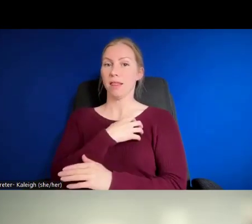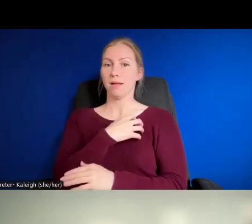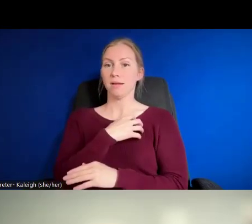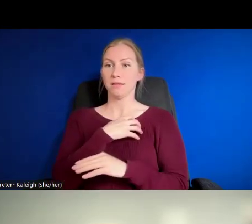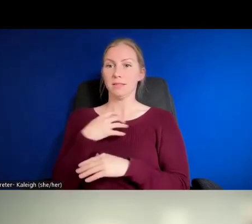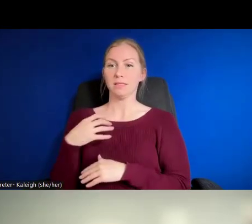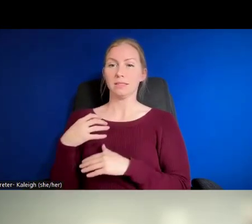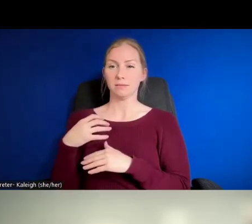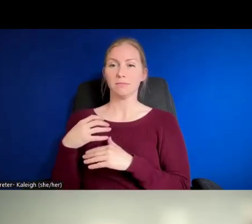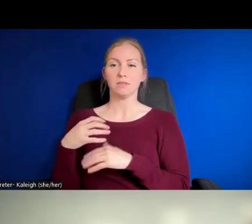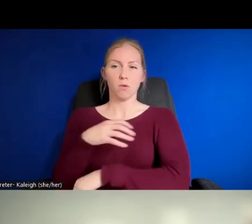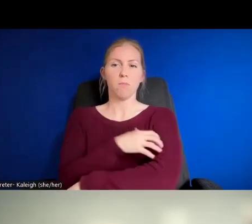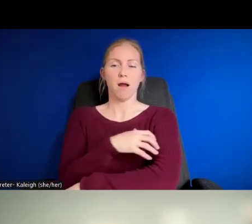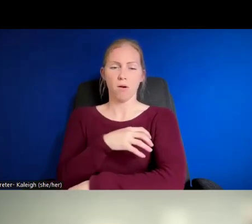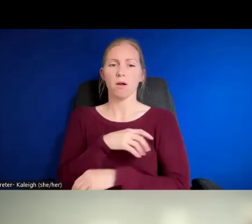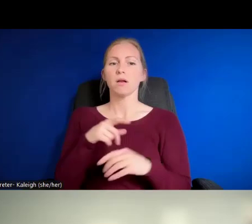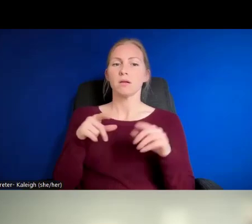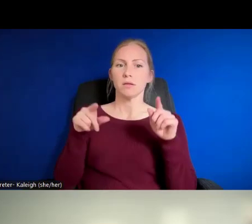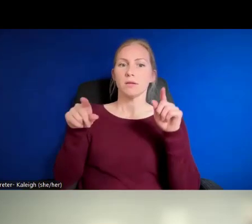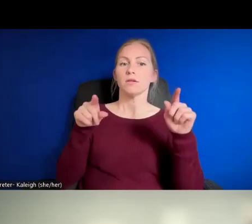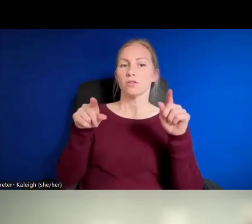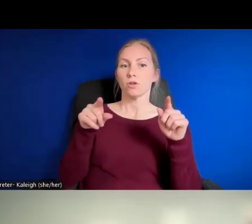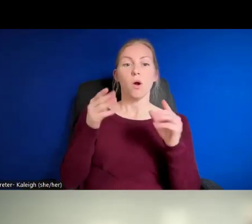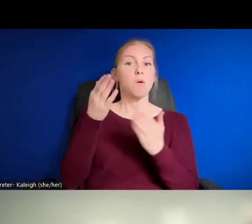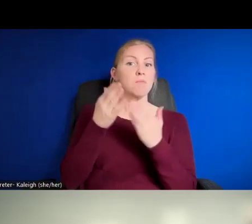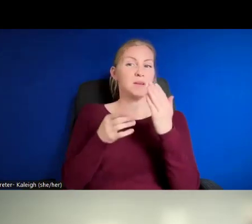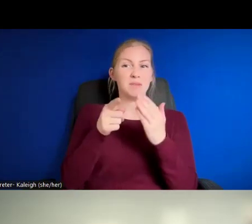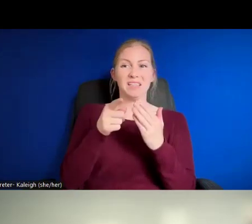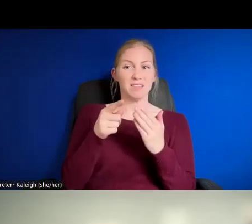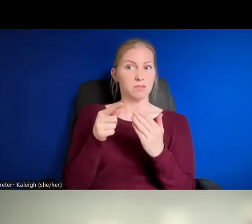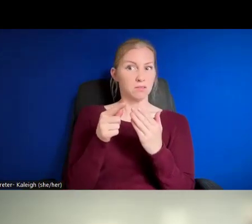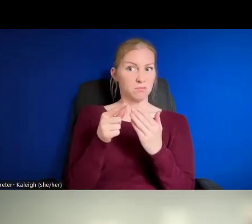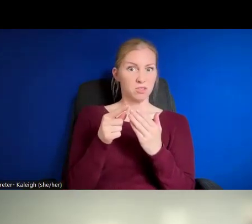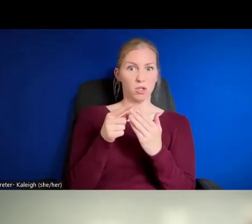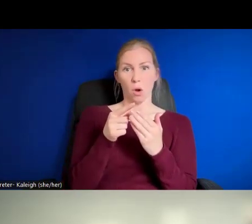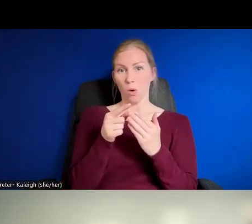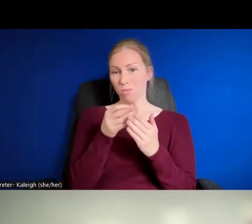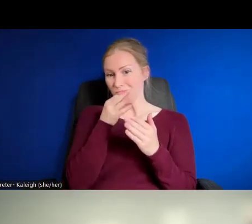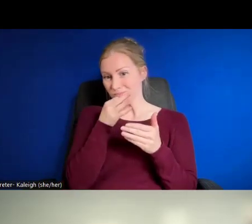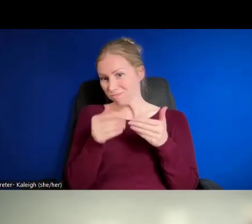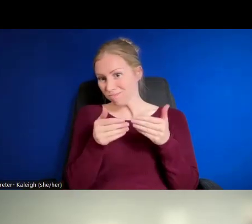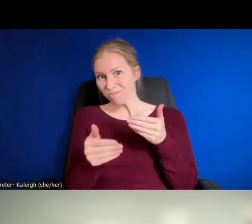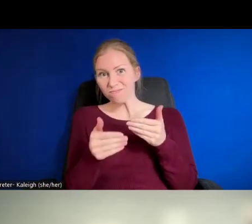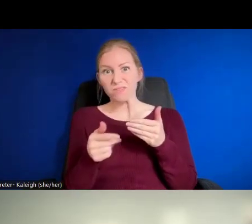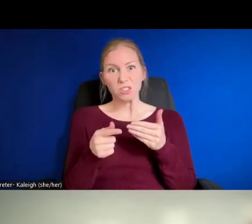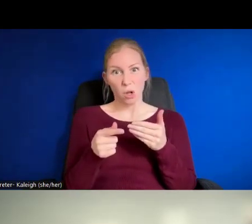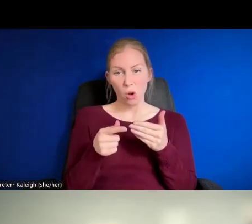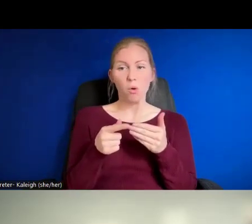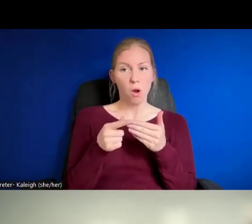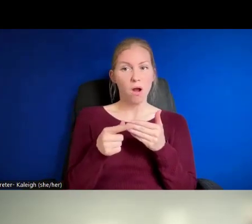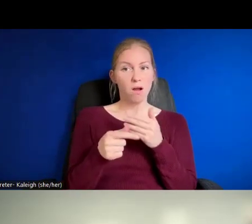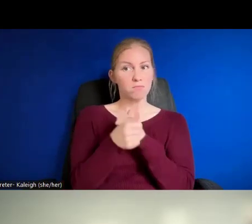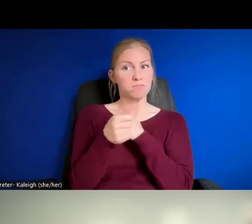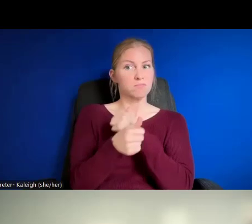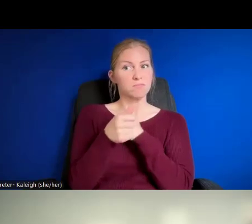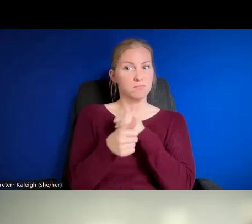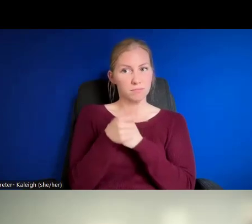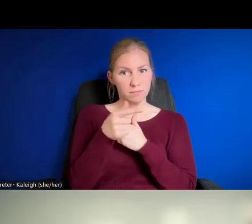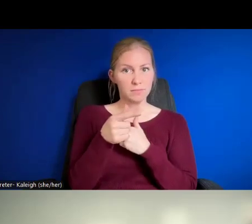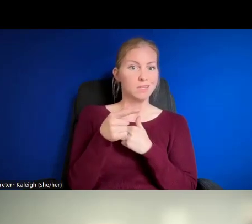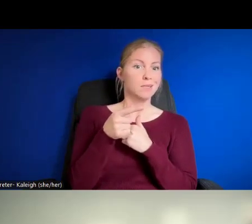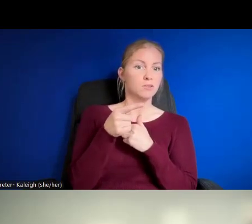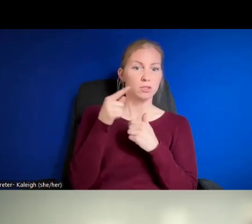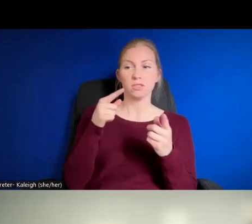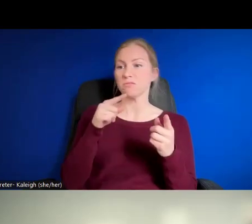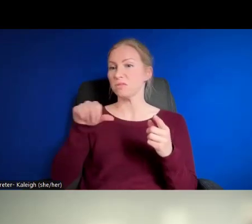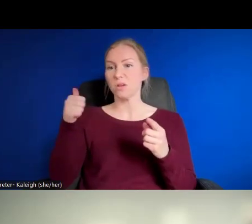imminent threat of harm to oneself or others when there's a clinical determination that no less intrusive alternatives